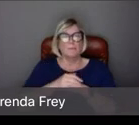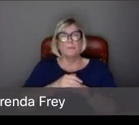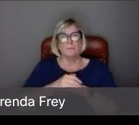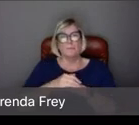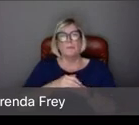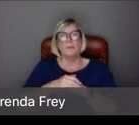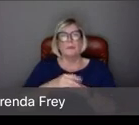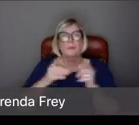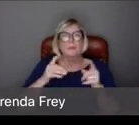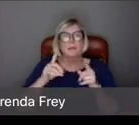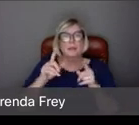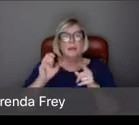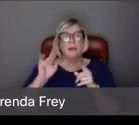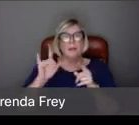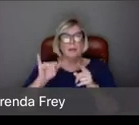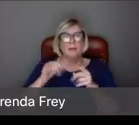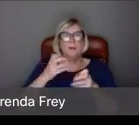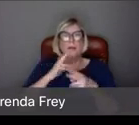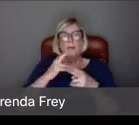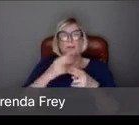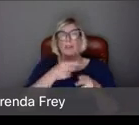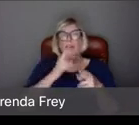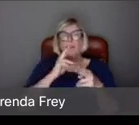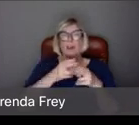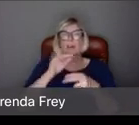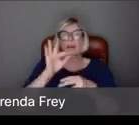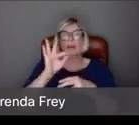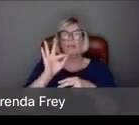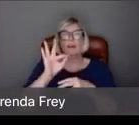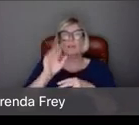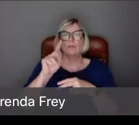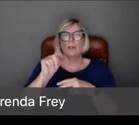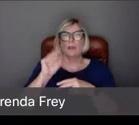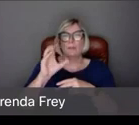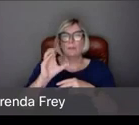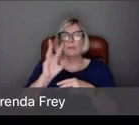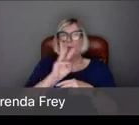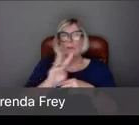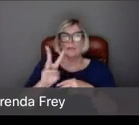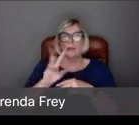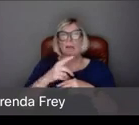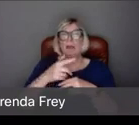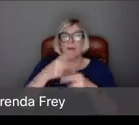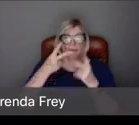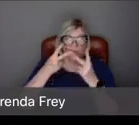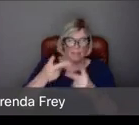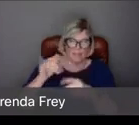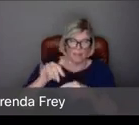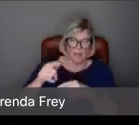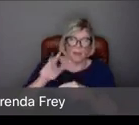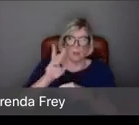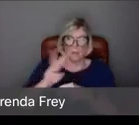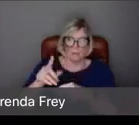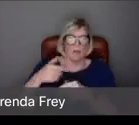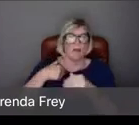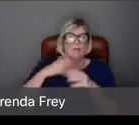Yeah, and Lila mentioned the Federal Trade Commission's website. If you visit their website, they have amazing information on